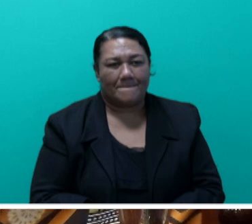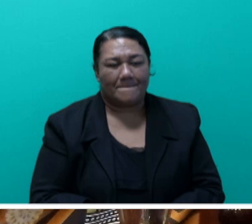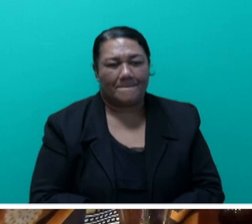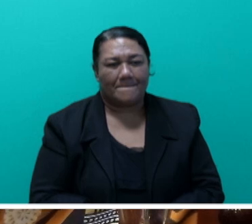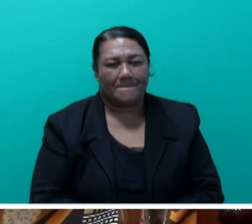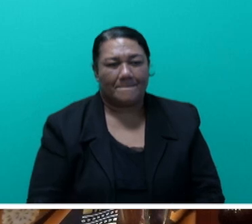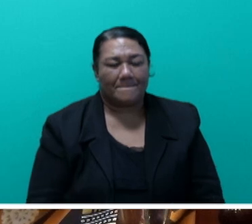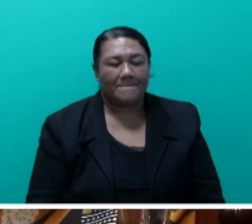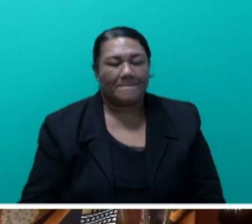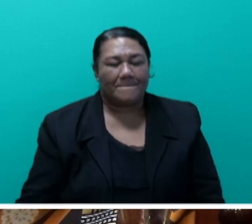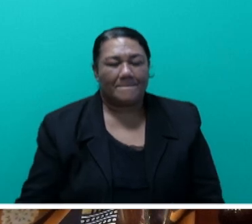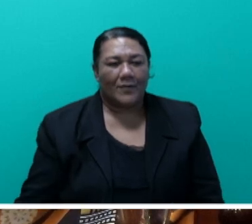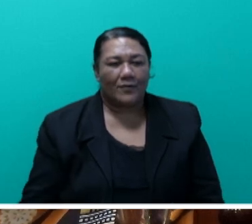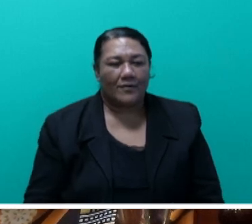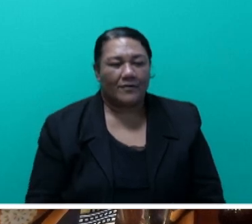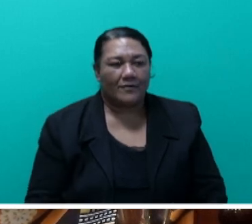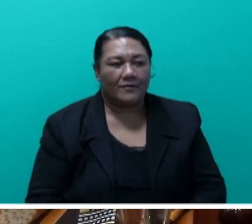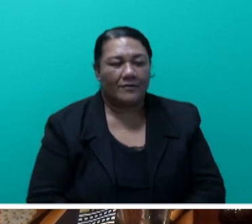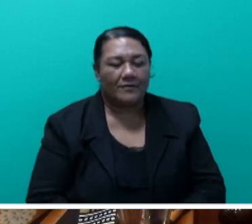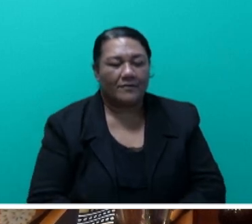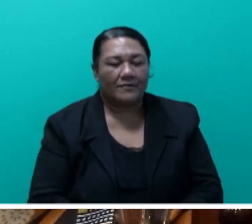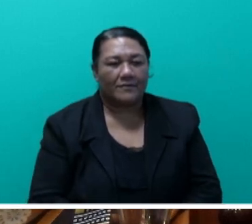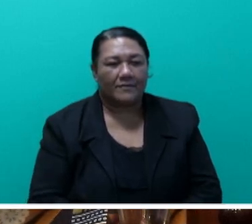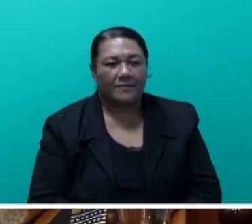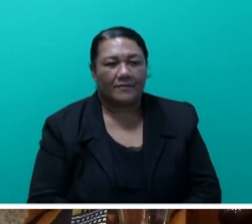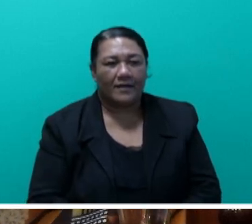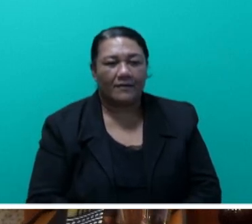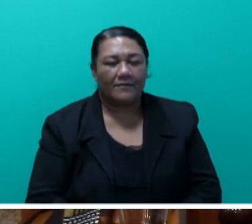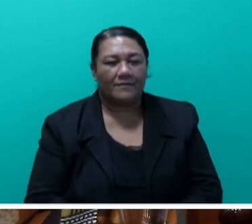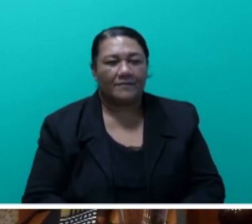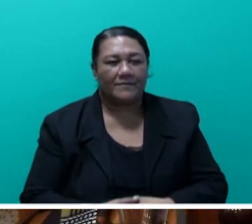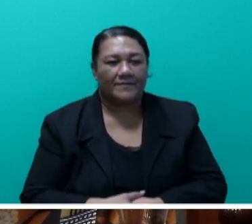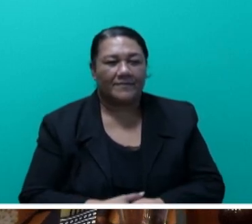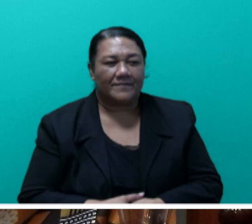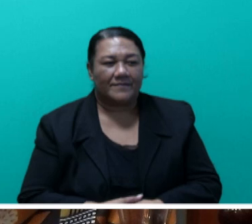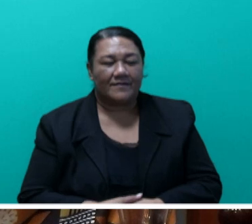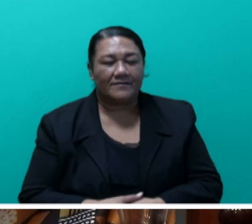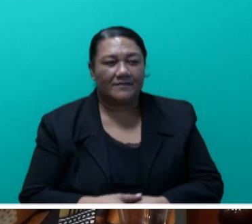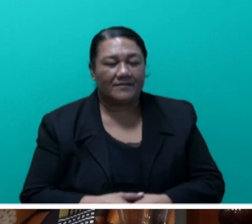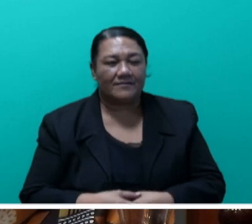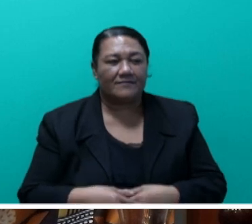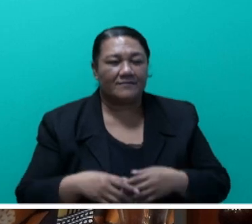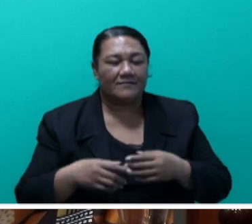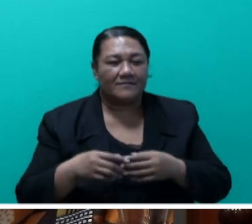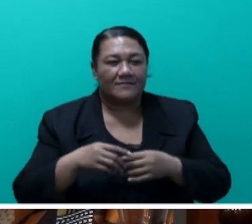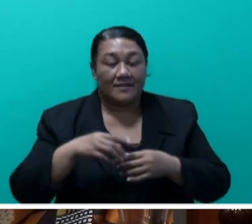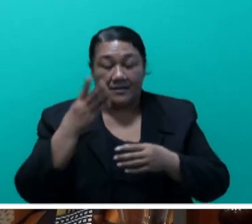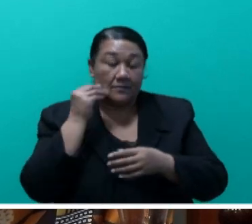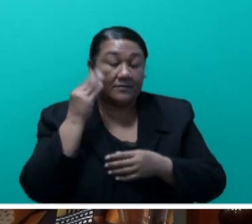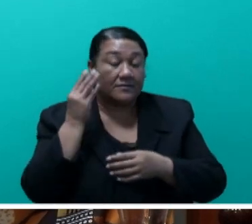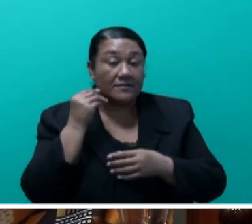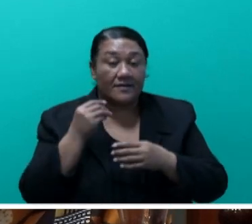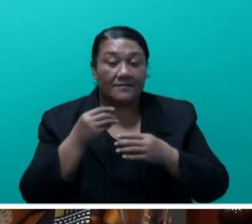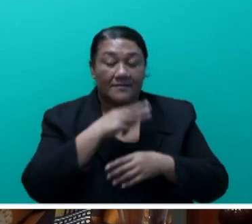What is being shared today by the Honorable Leader of the Opposition and the Minister of Sugar,